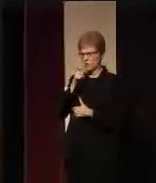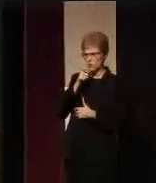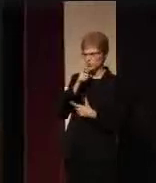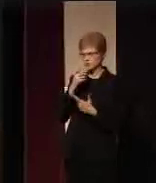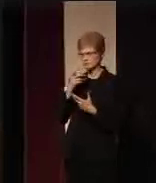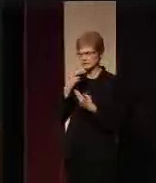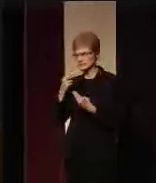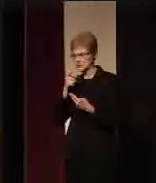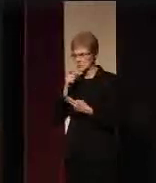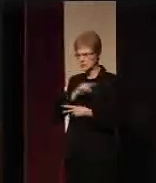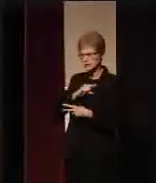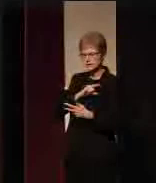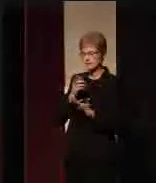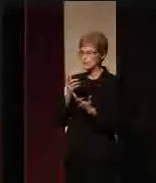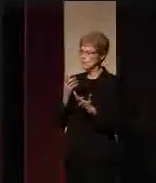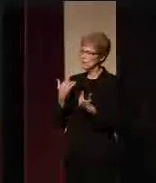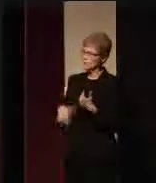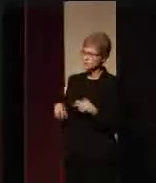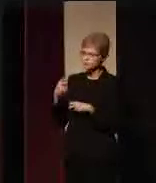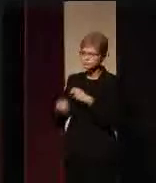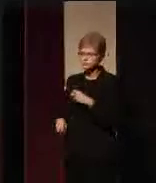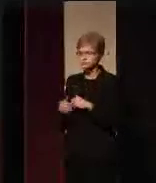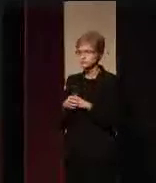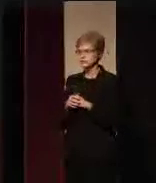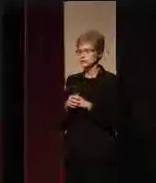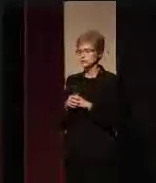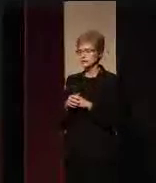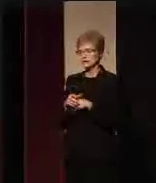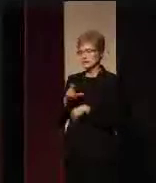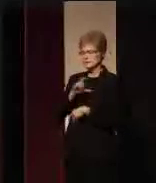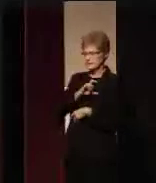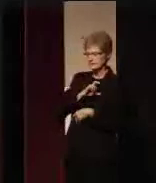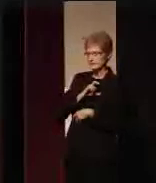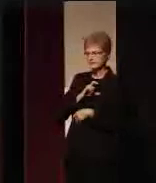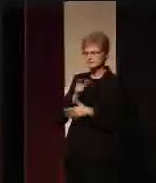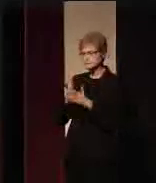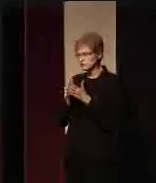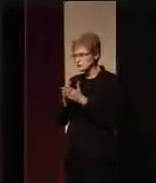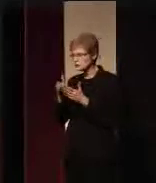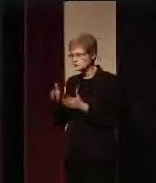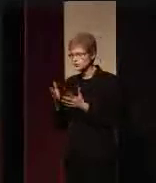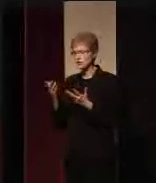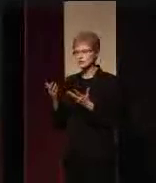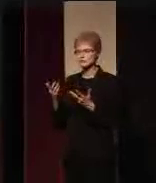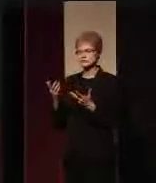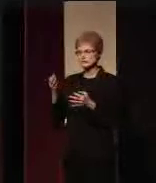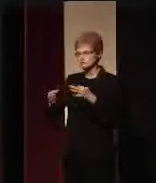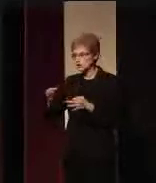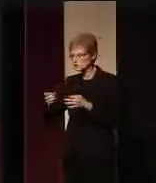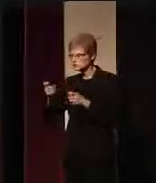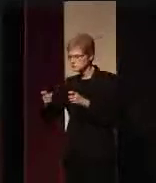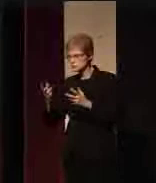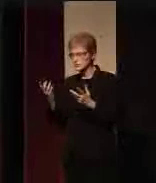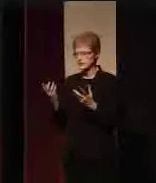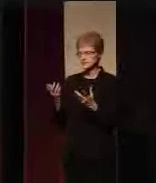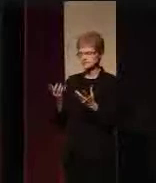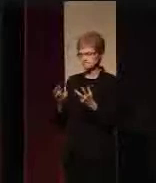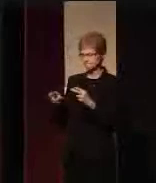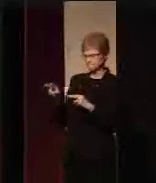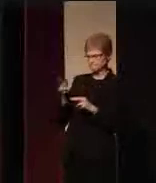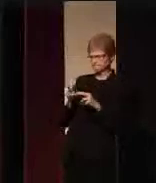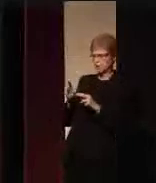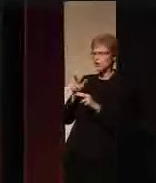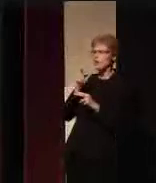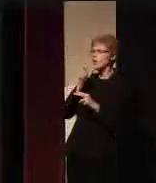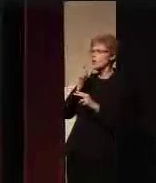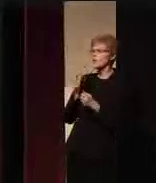determination. So many decisions of police and prosecutors, judges and juries turn on gut assessments of who provoked a street fight,